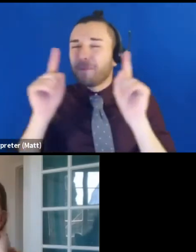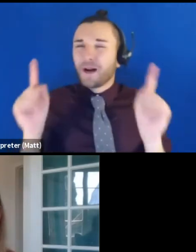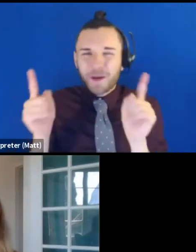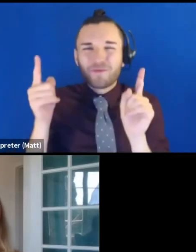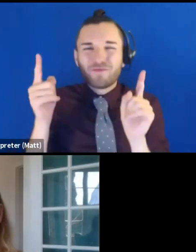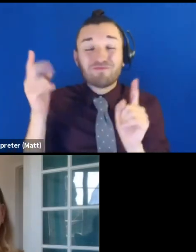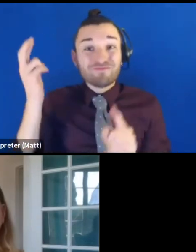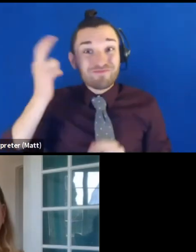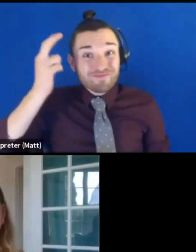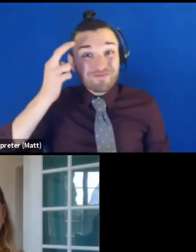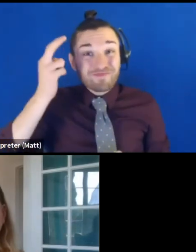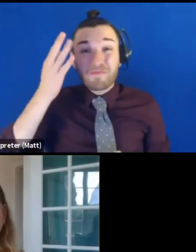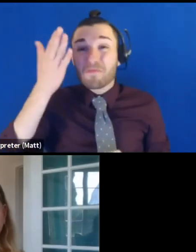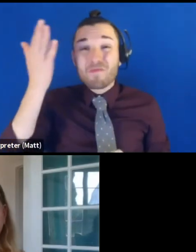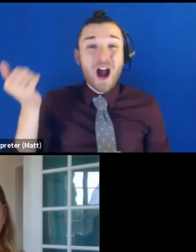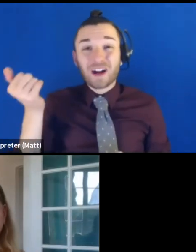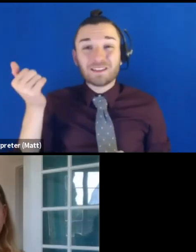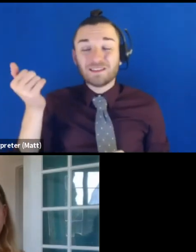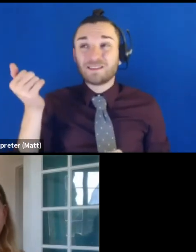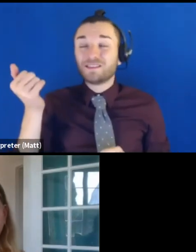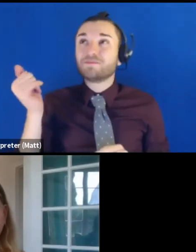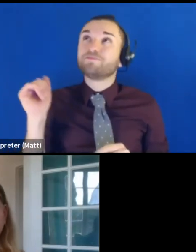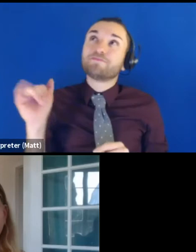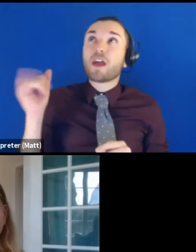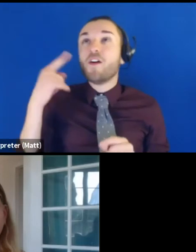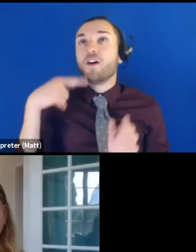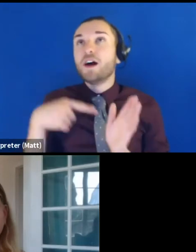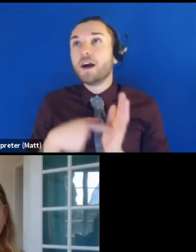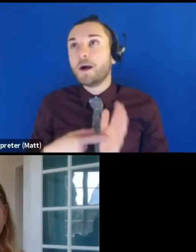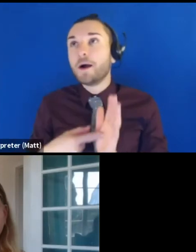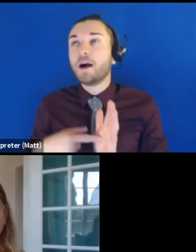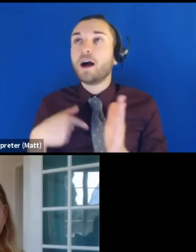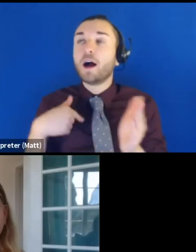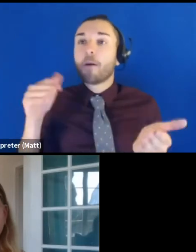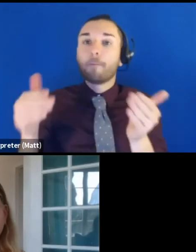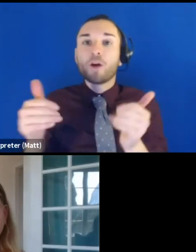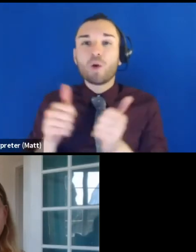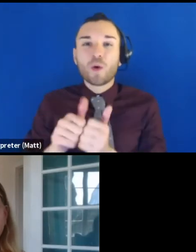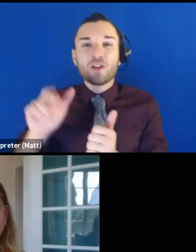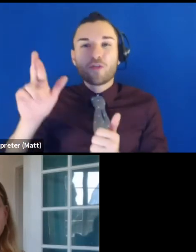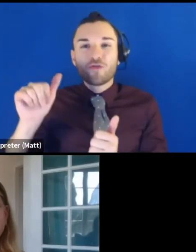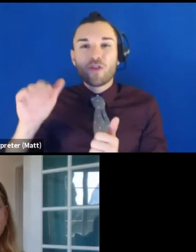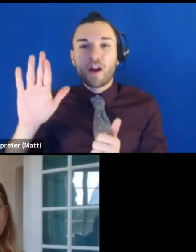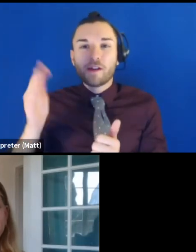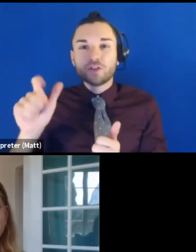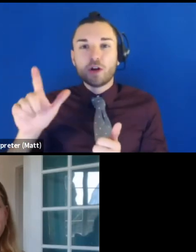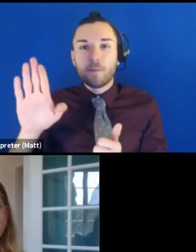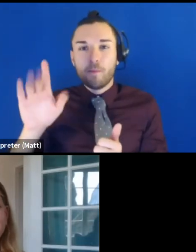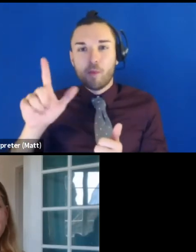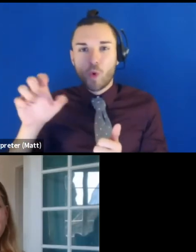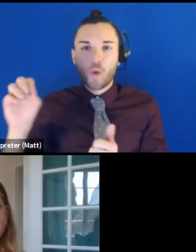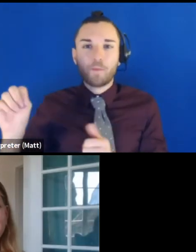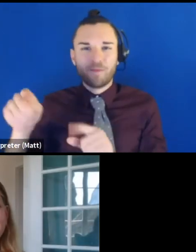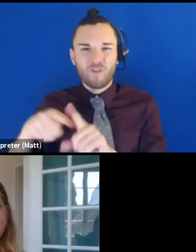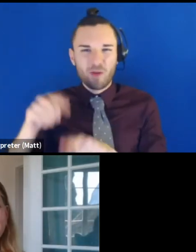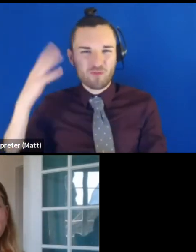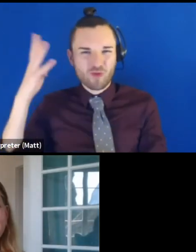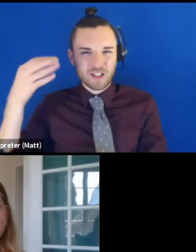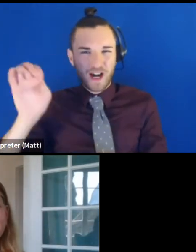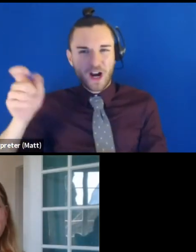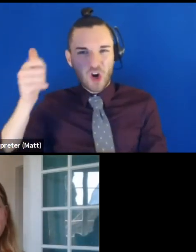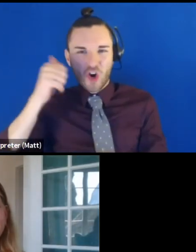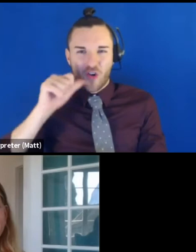I think that's like in comparison, for instance, Rachel Bloom on Crazy Ex-Girlfriend is a character who's